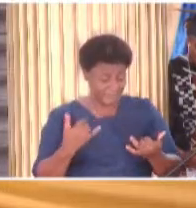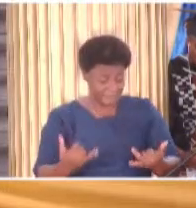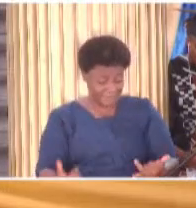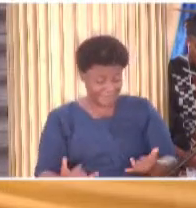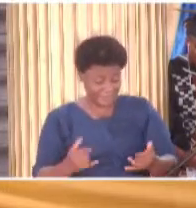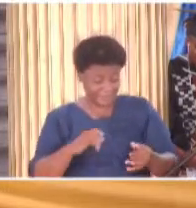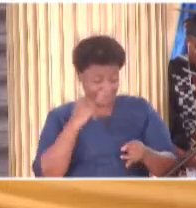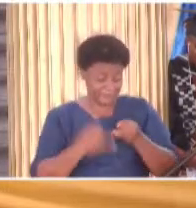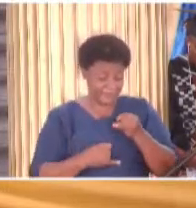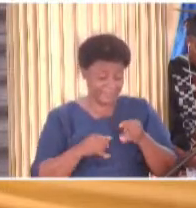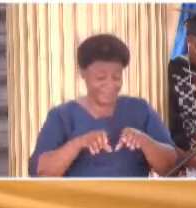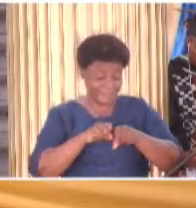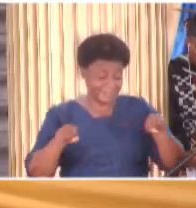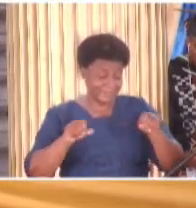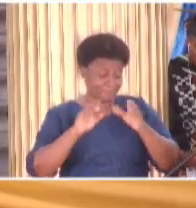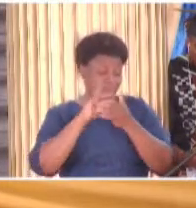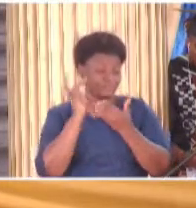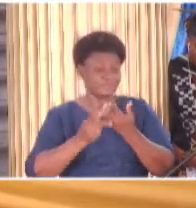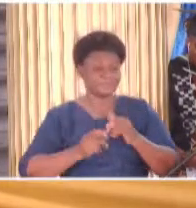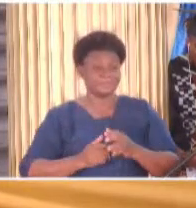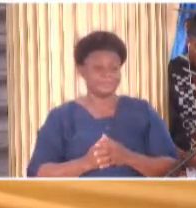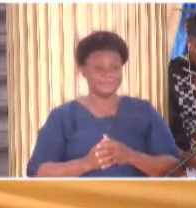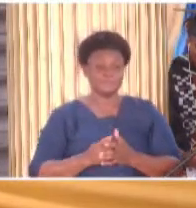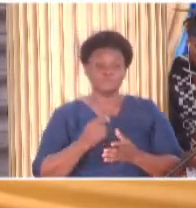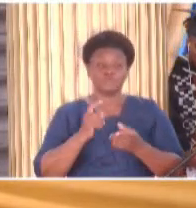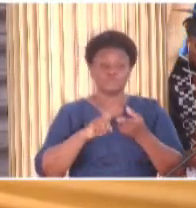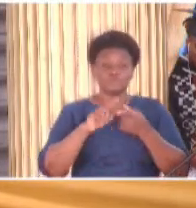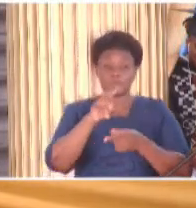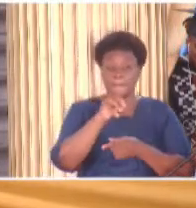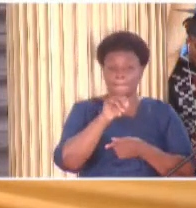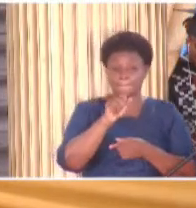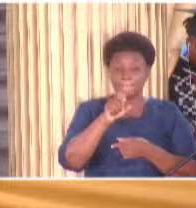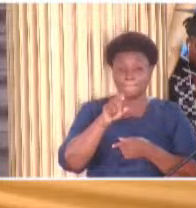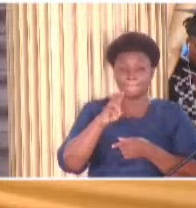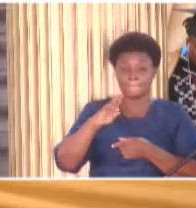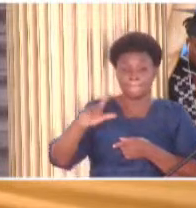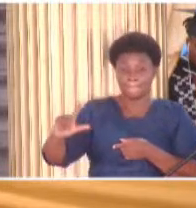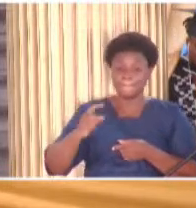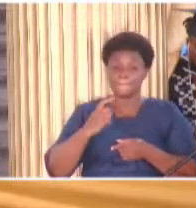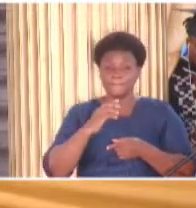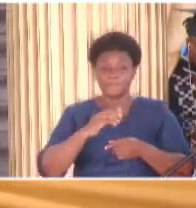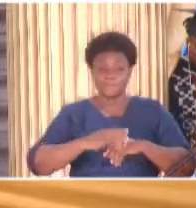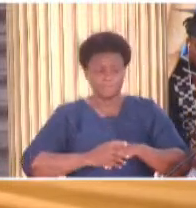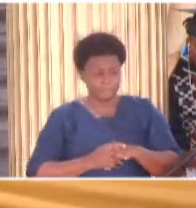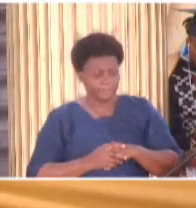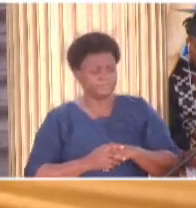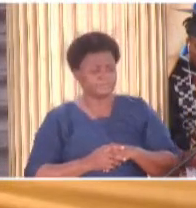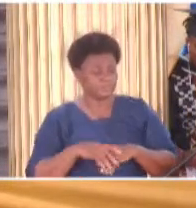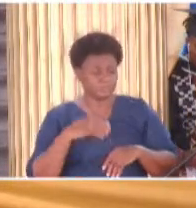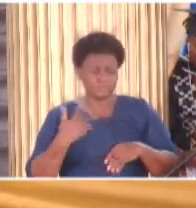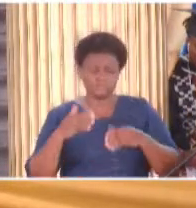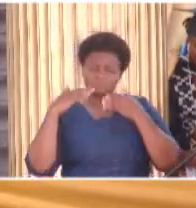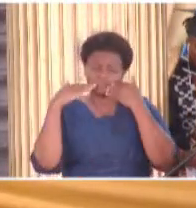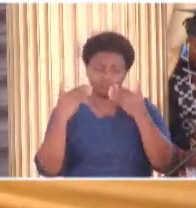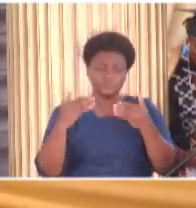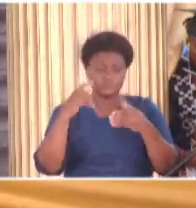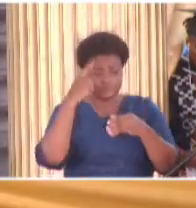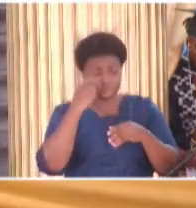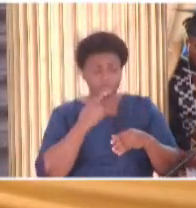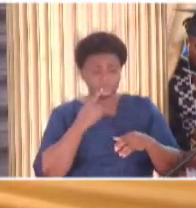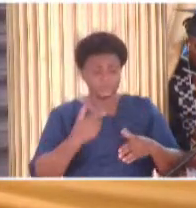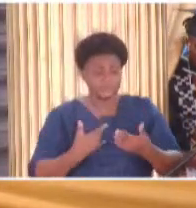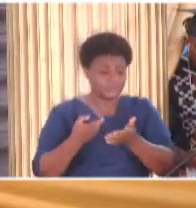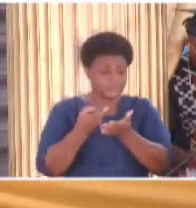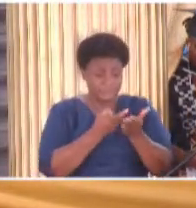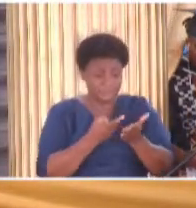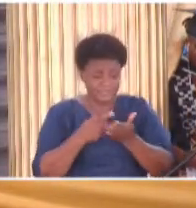our first degree program. To Mr. Maxwell Charles Kuntulo Balabon, I am very grateful for the insightful